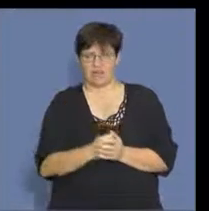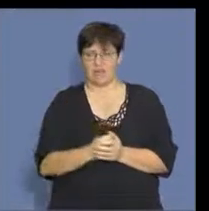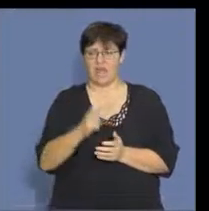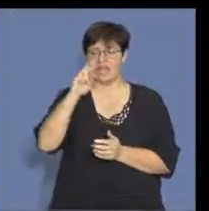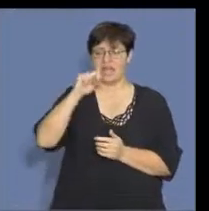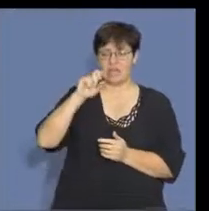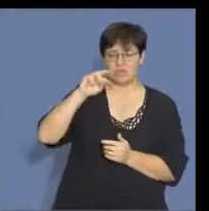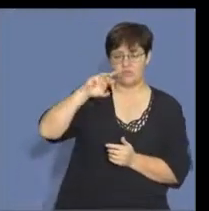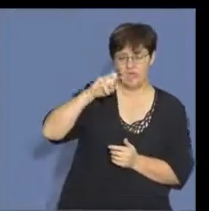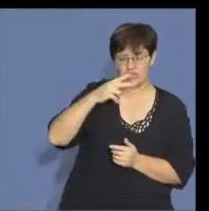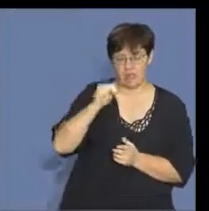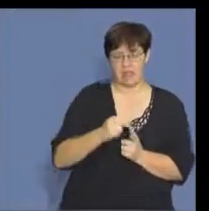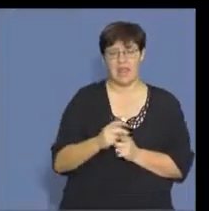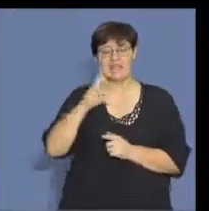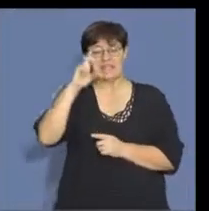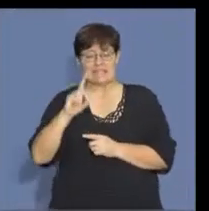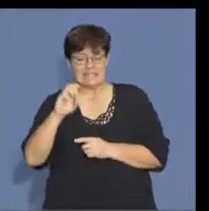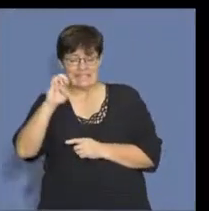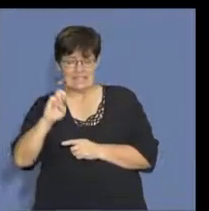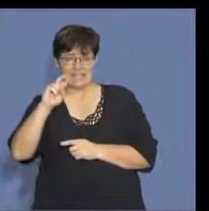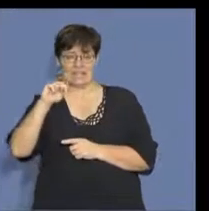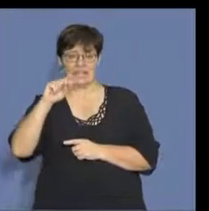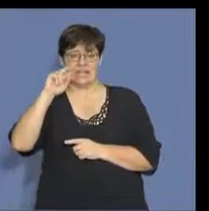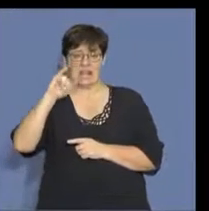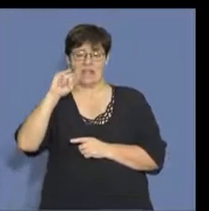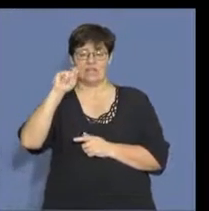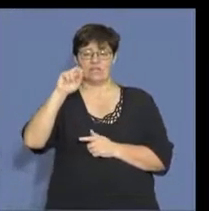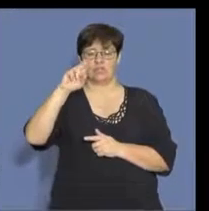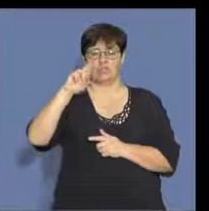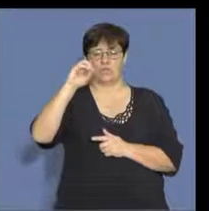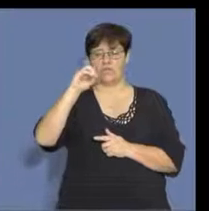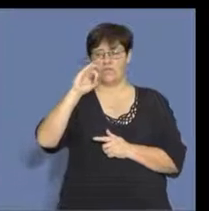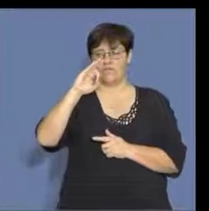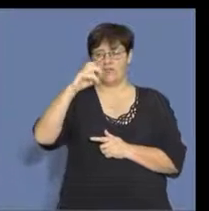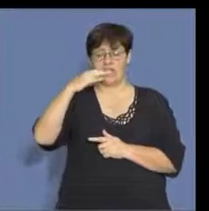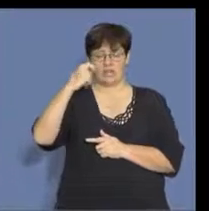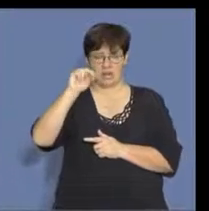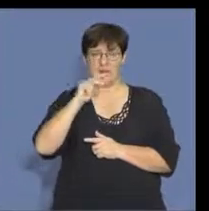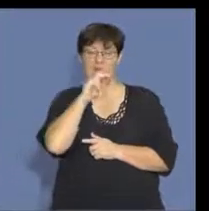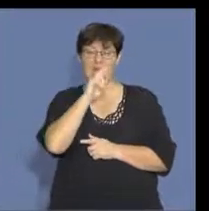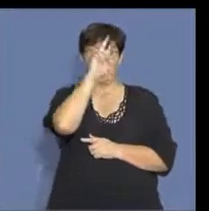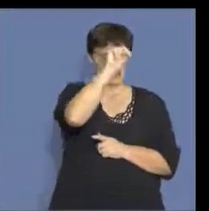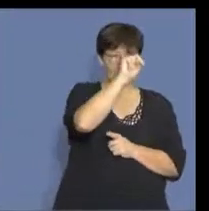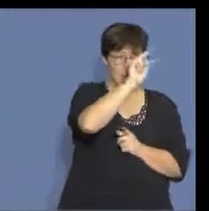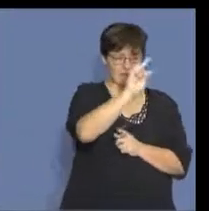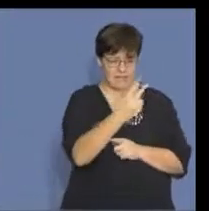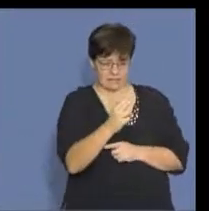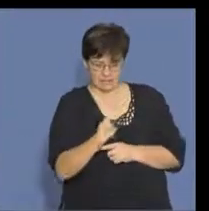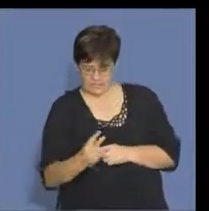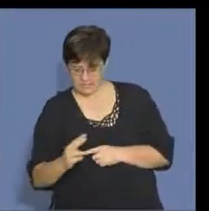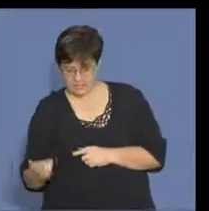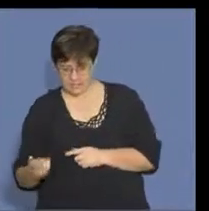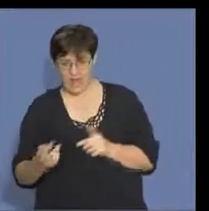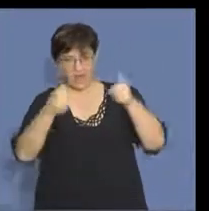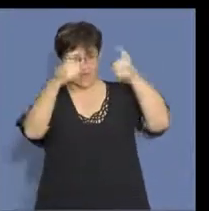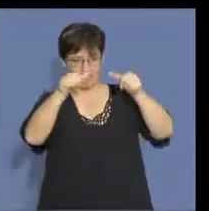nitrification, and denitrification are important processes in cycling the nitrogen from one level to the next.